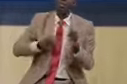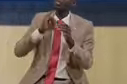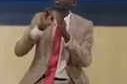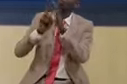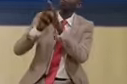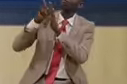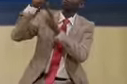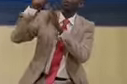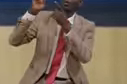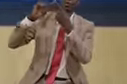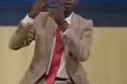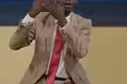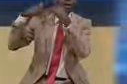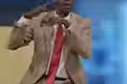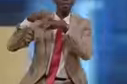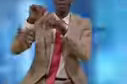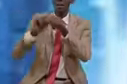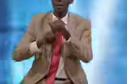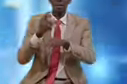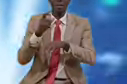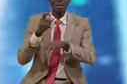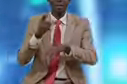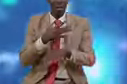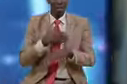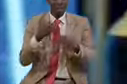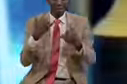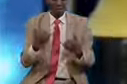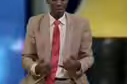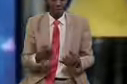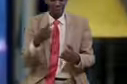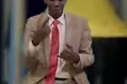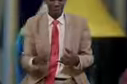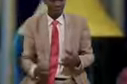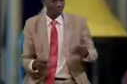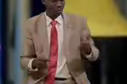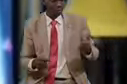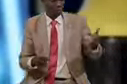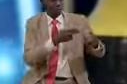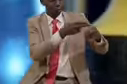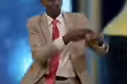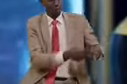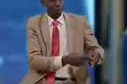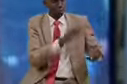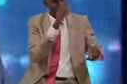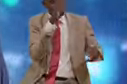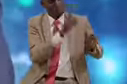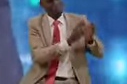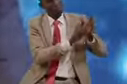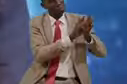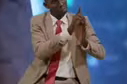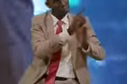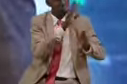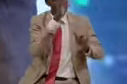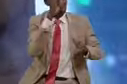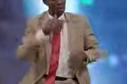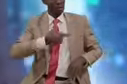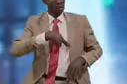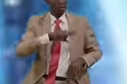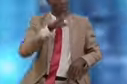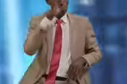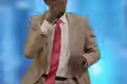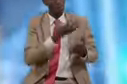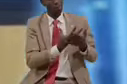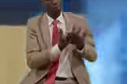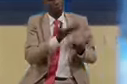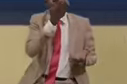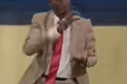the connection between you, short man, tall man, great man, rich man, wealthy